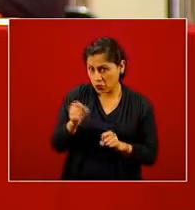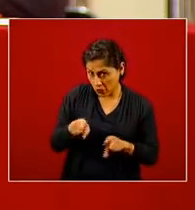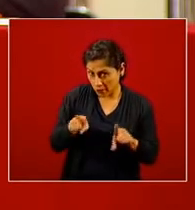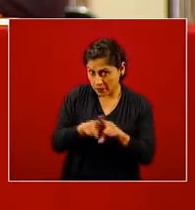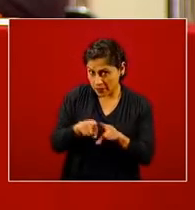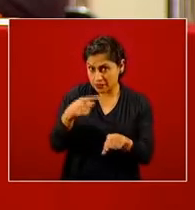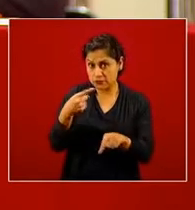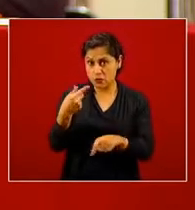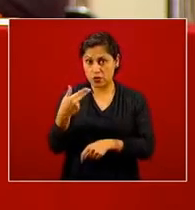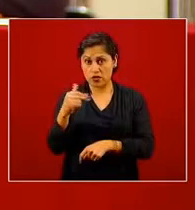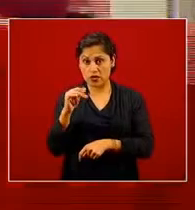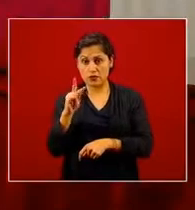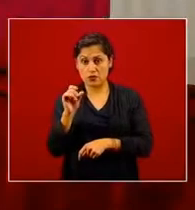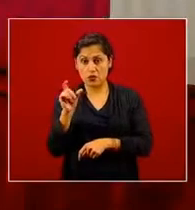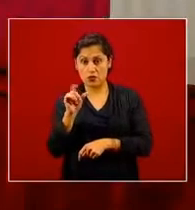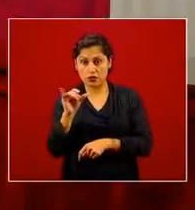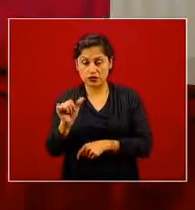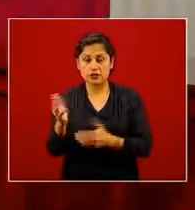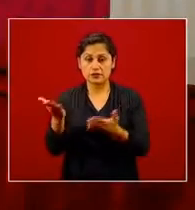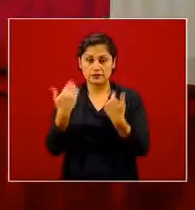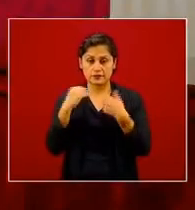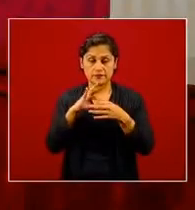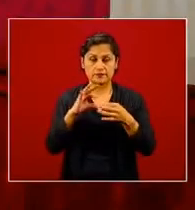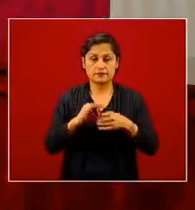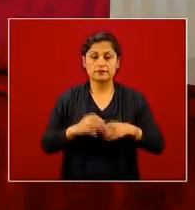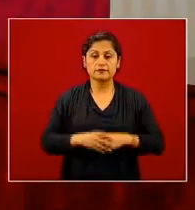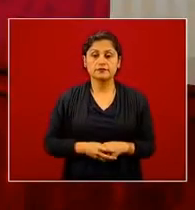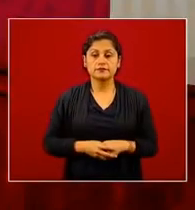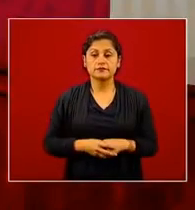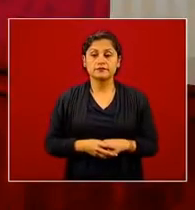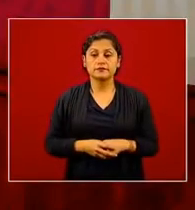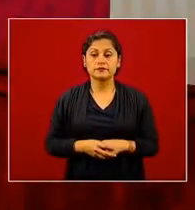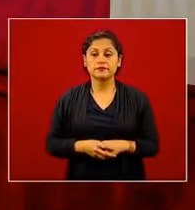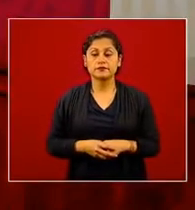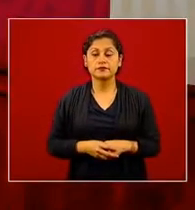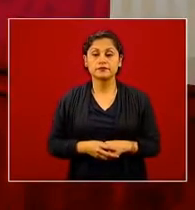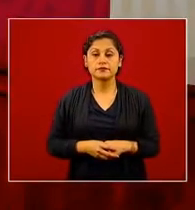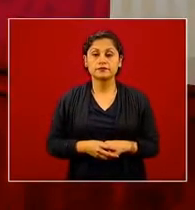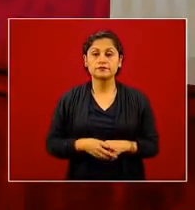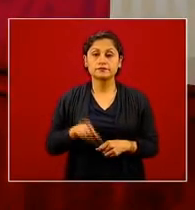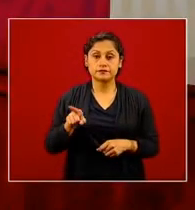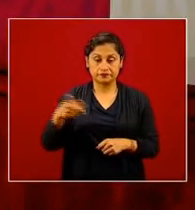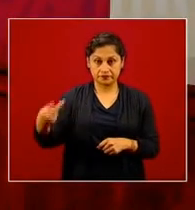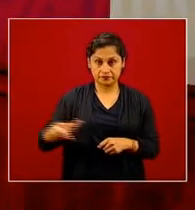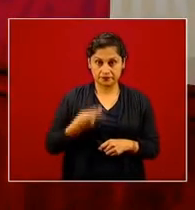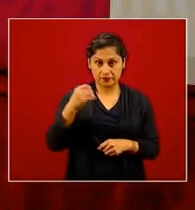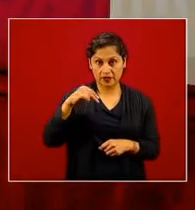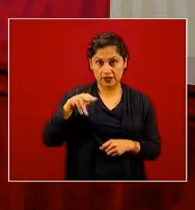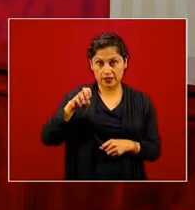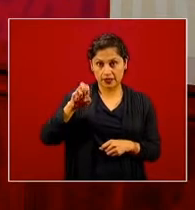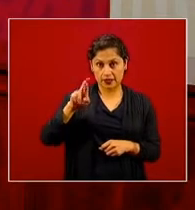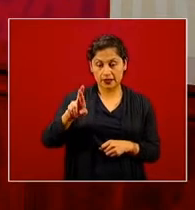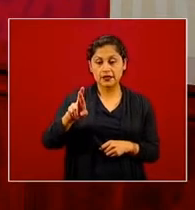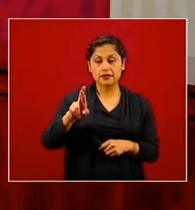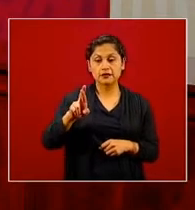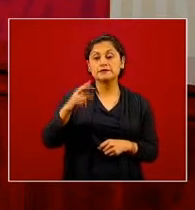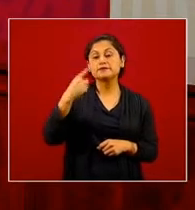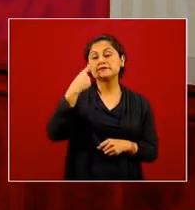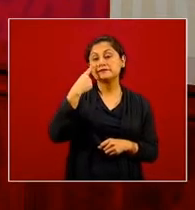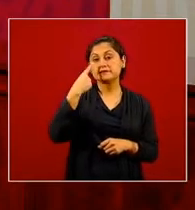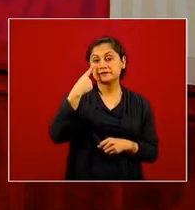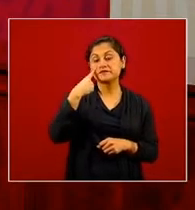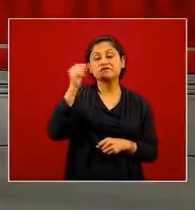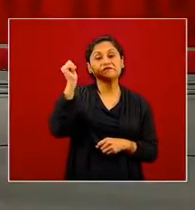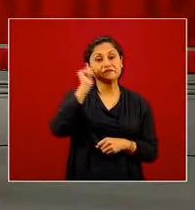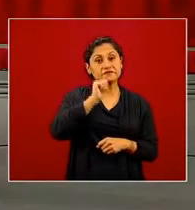masks. They are complaining of dizziness, even with this using the mask. So is this what we call hypoxia, or is this